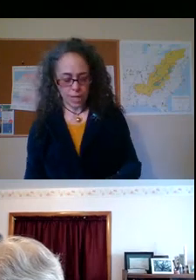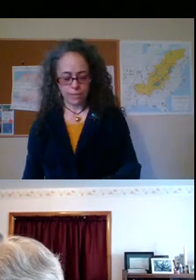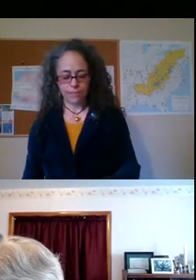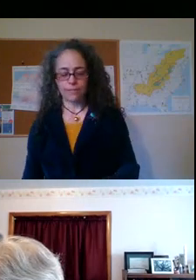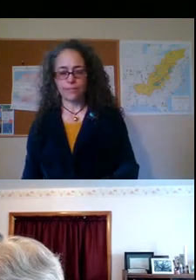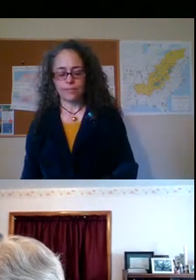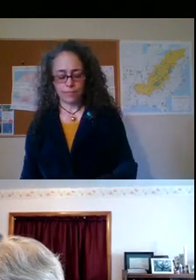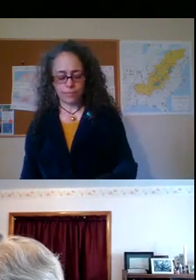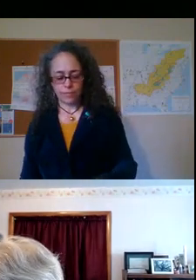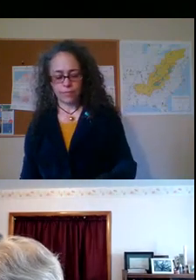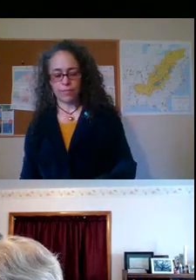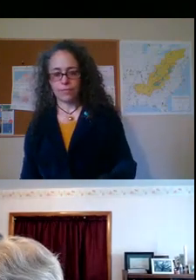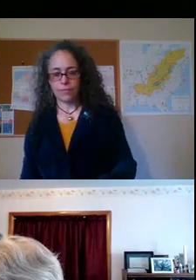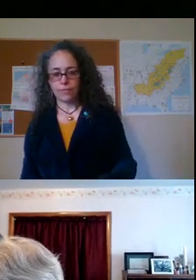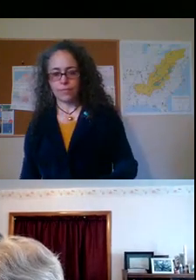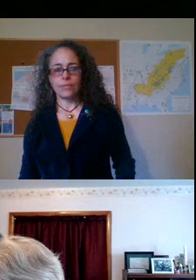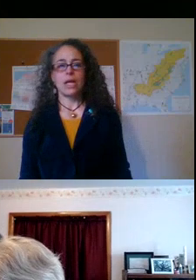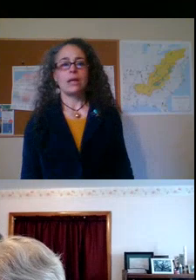Okay.